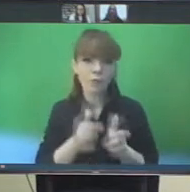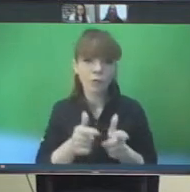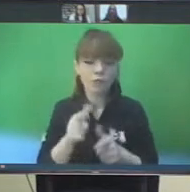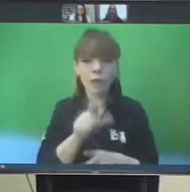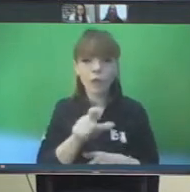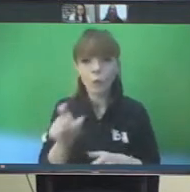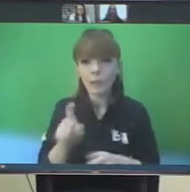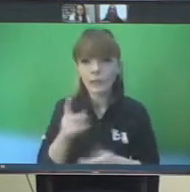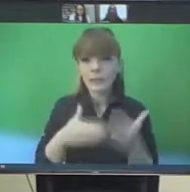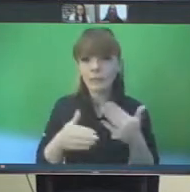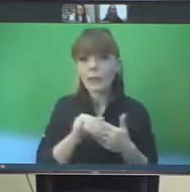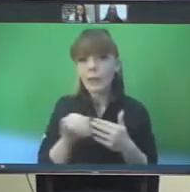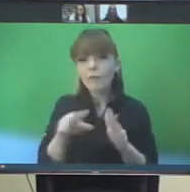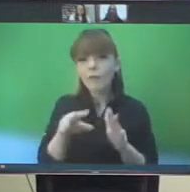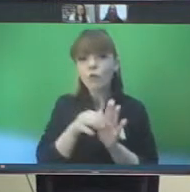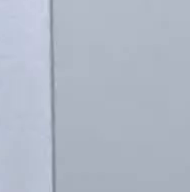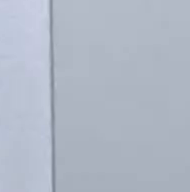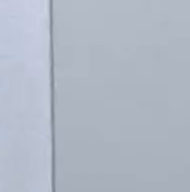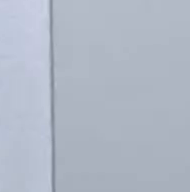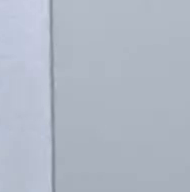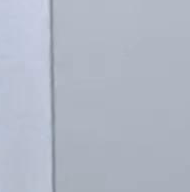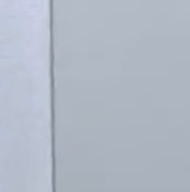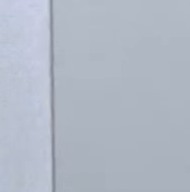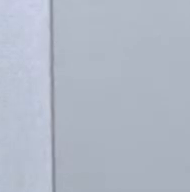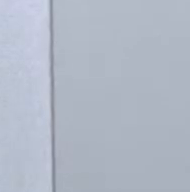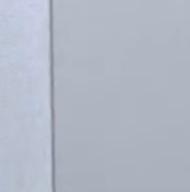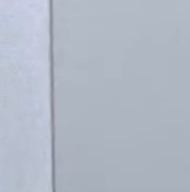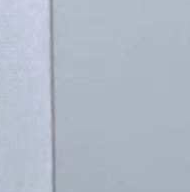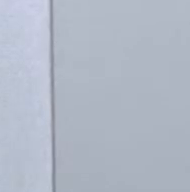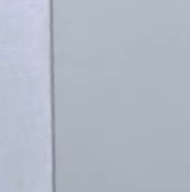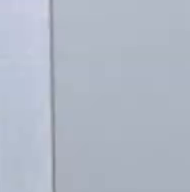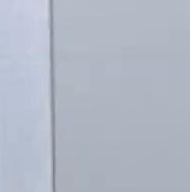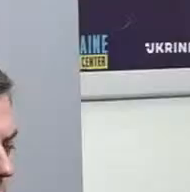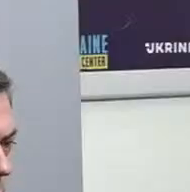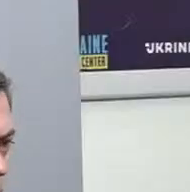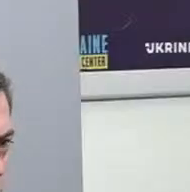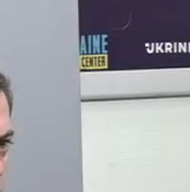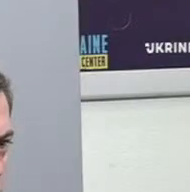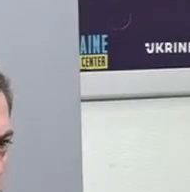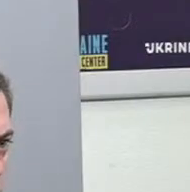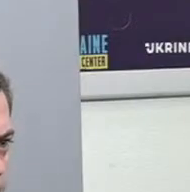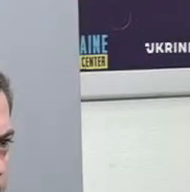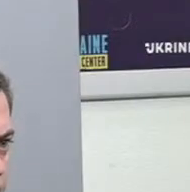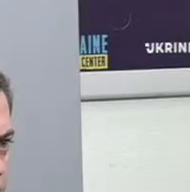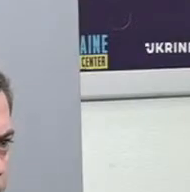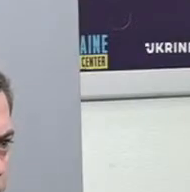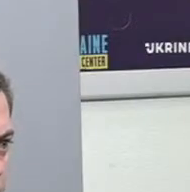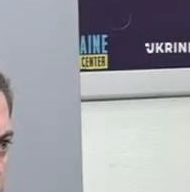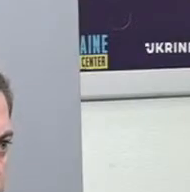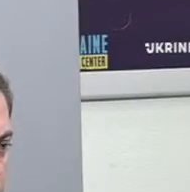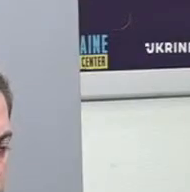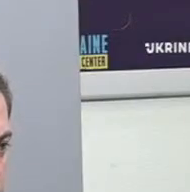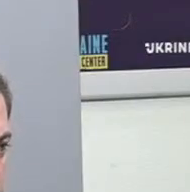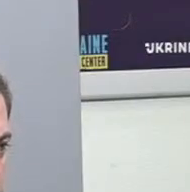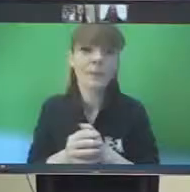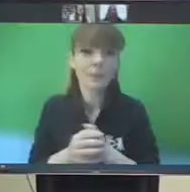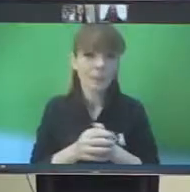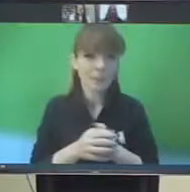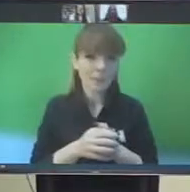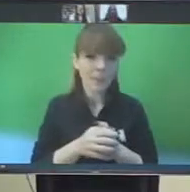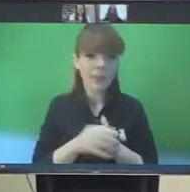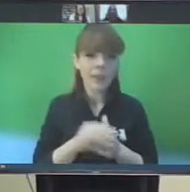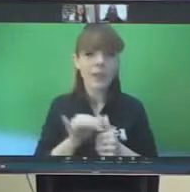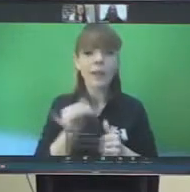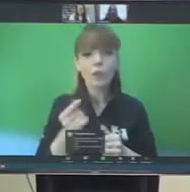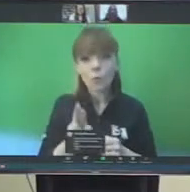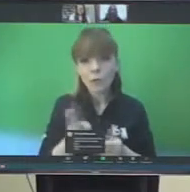people with disabilities and their inclusion into social life. Thank you indeed. Of course, we will be having an